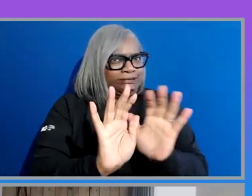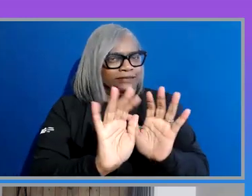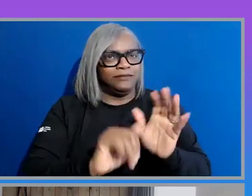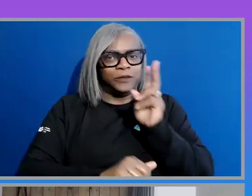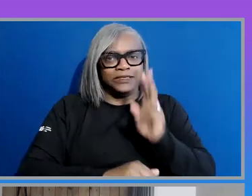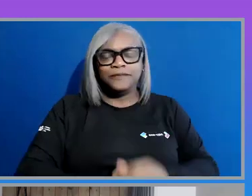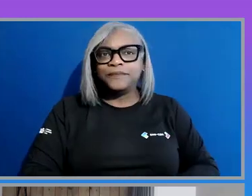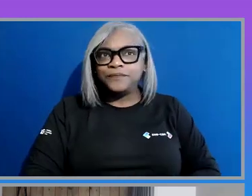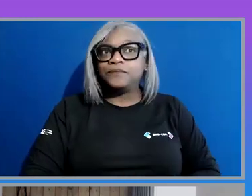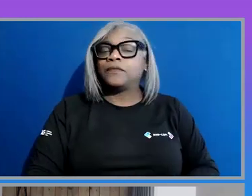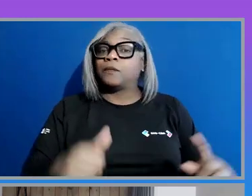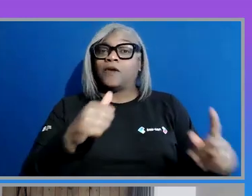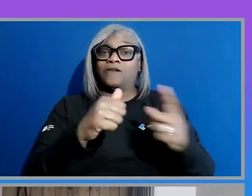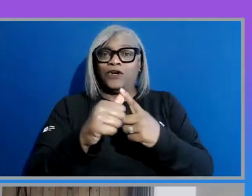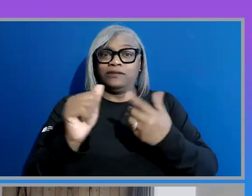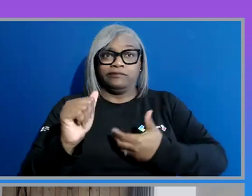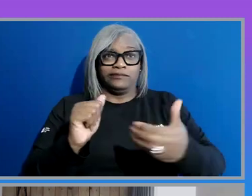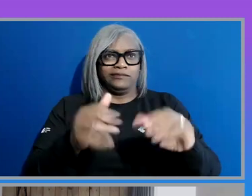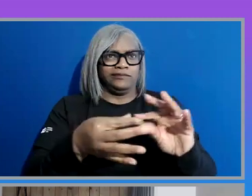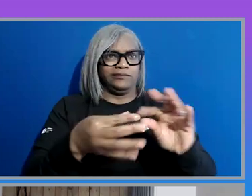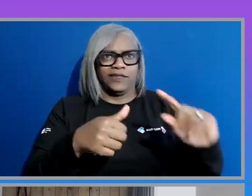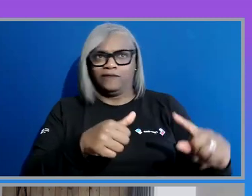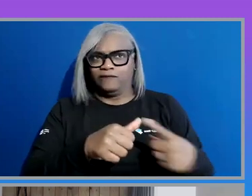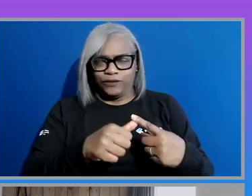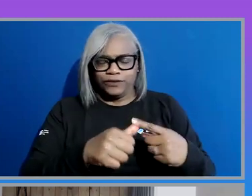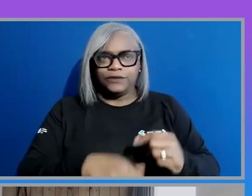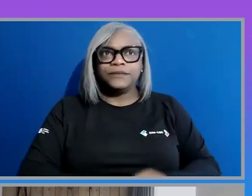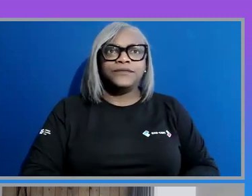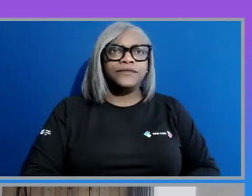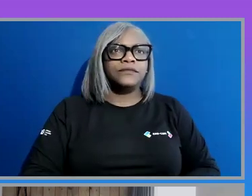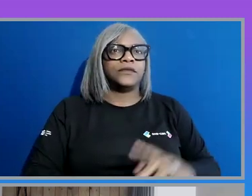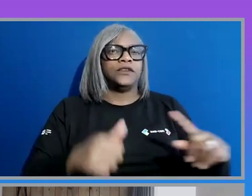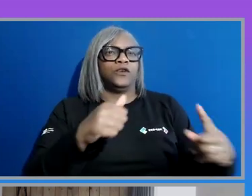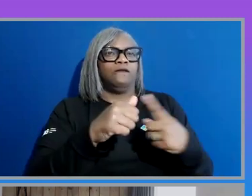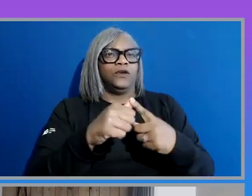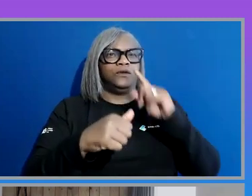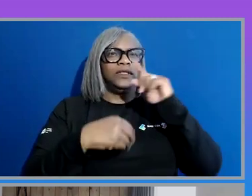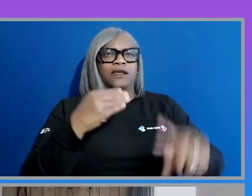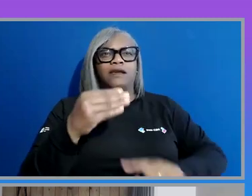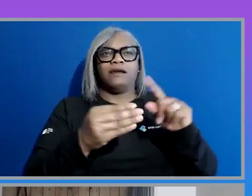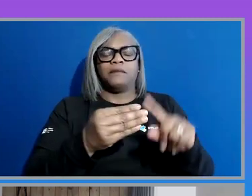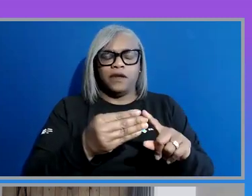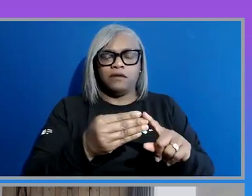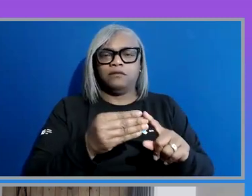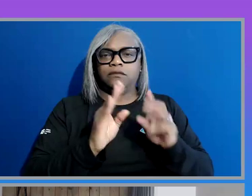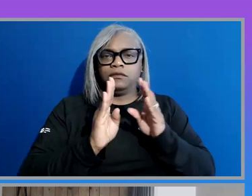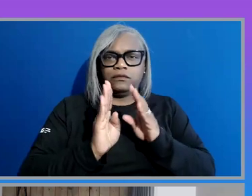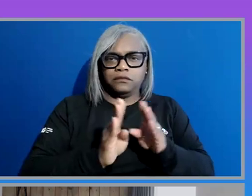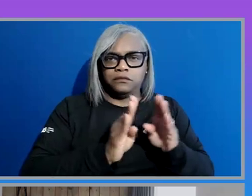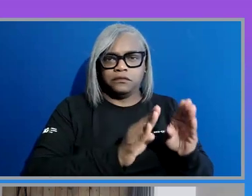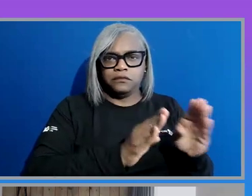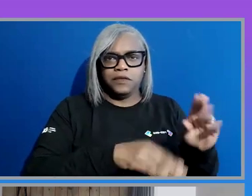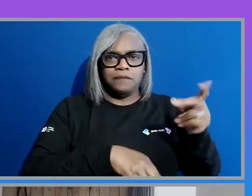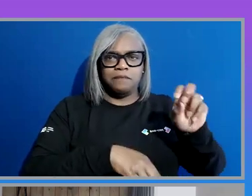But first, some disclaimers. So as I've said, the premise of this talk is that we'll look at patterns, and that